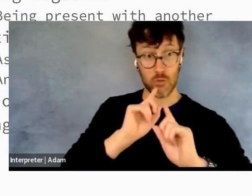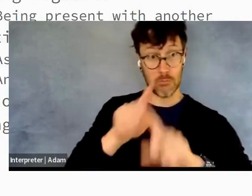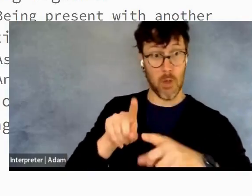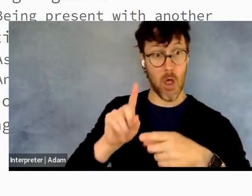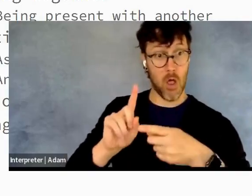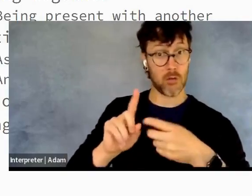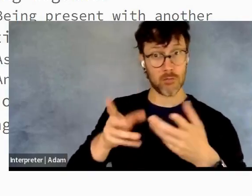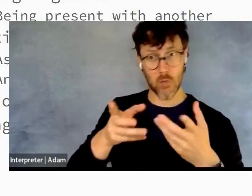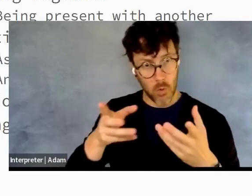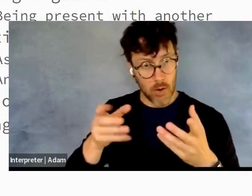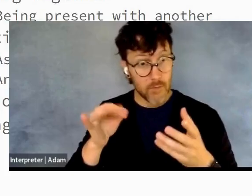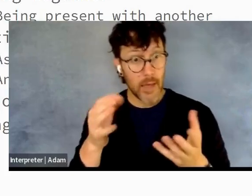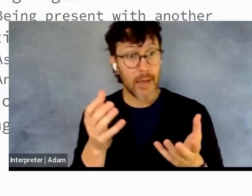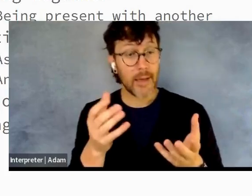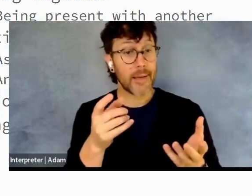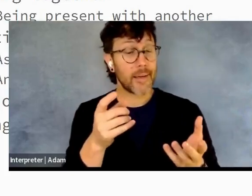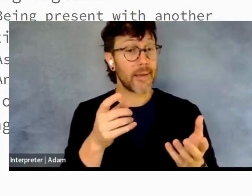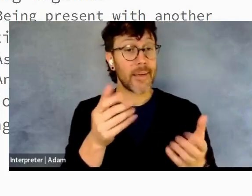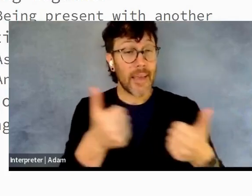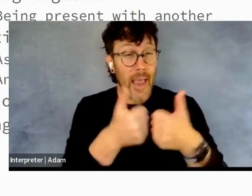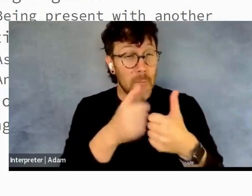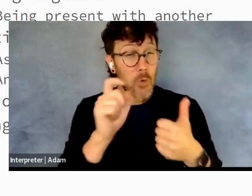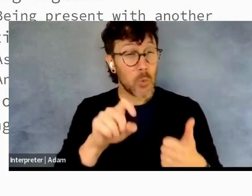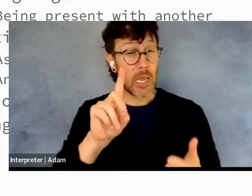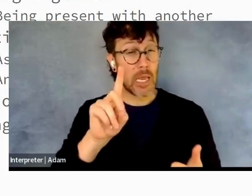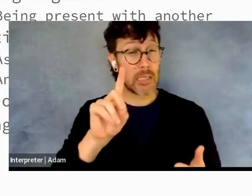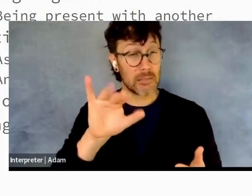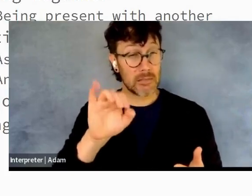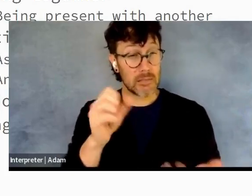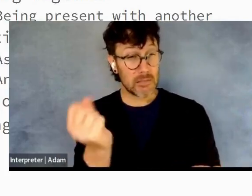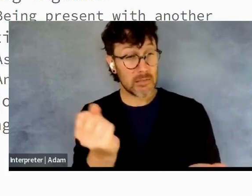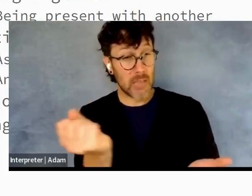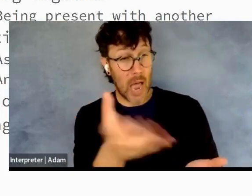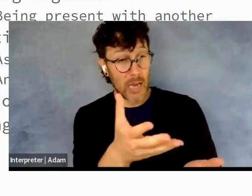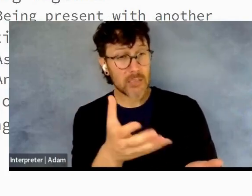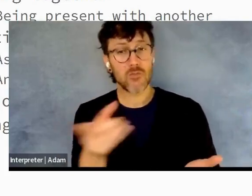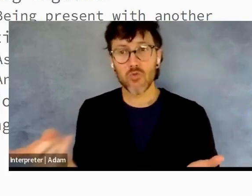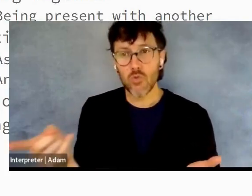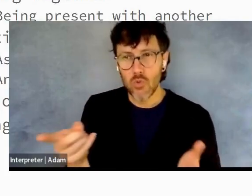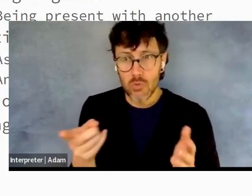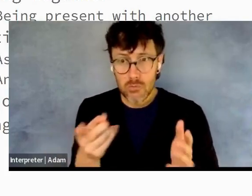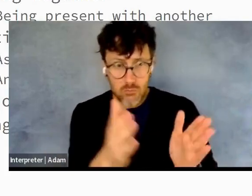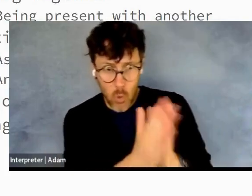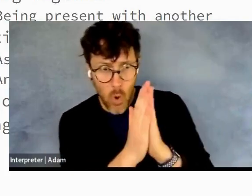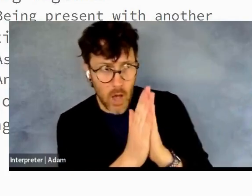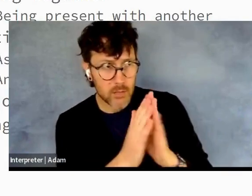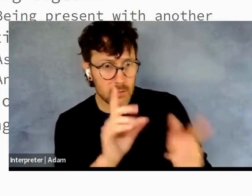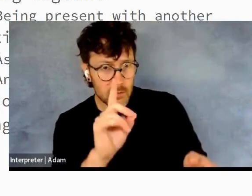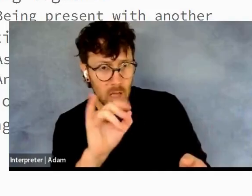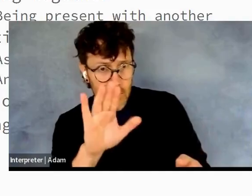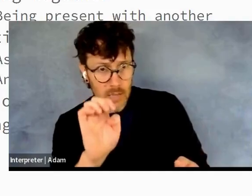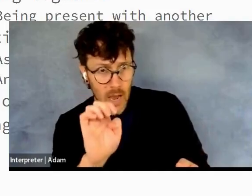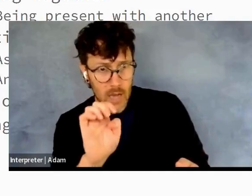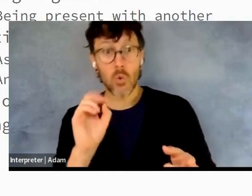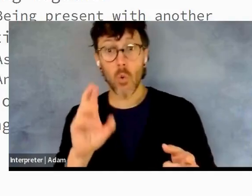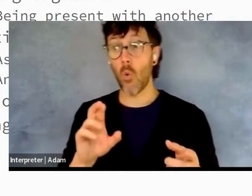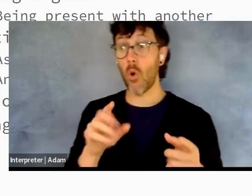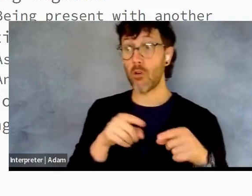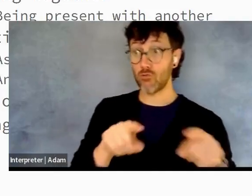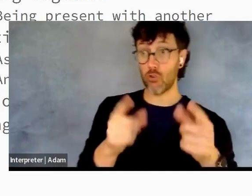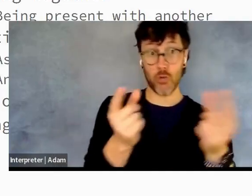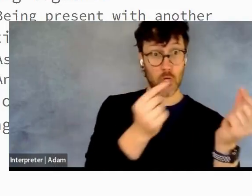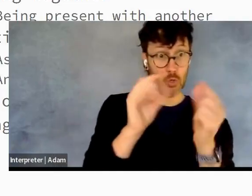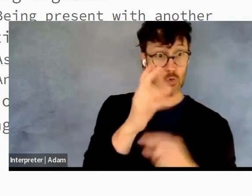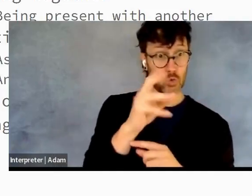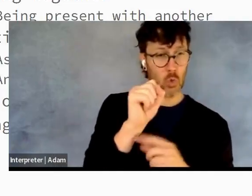them request those dice, having them give those dice, or even during chores, what materials do you need for your chores and how can you